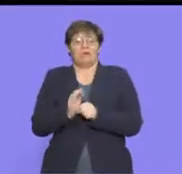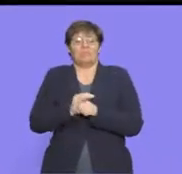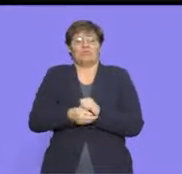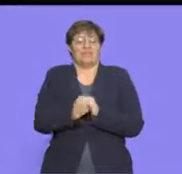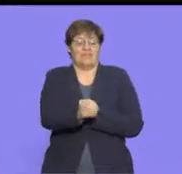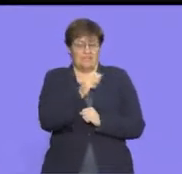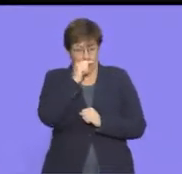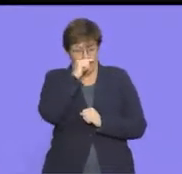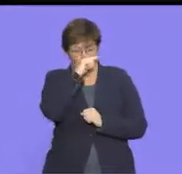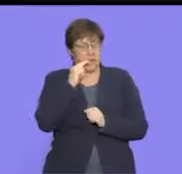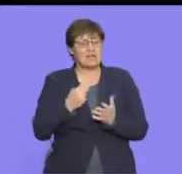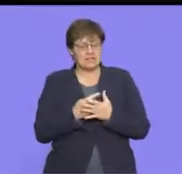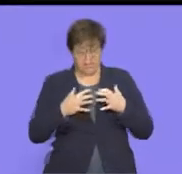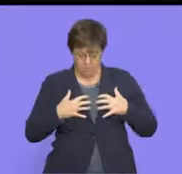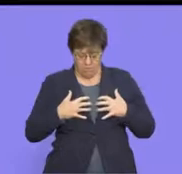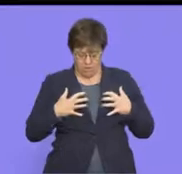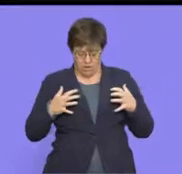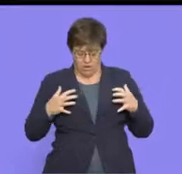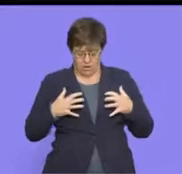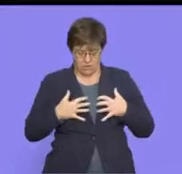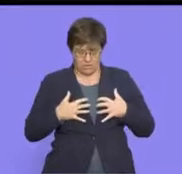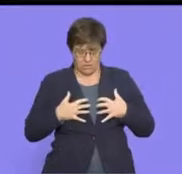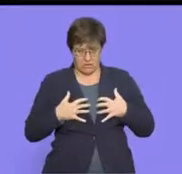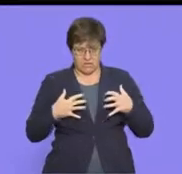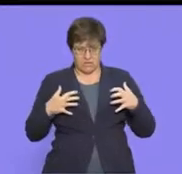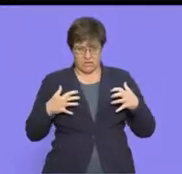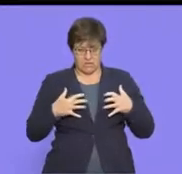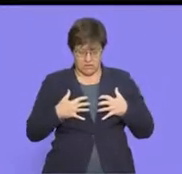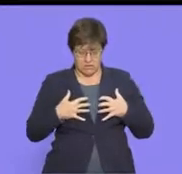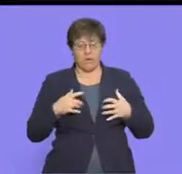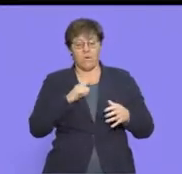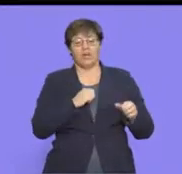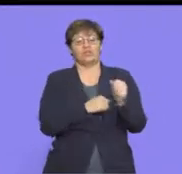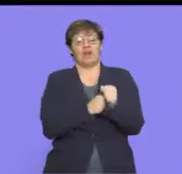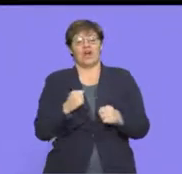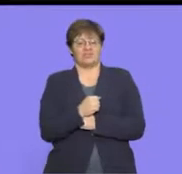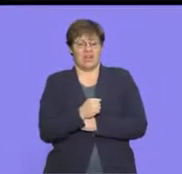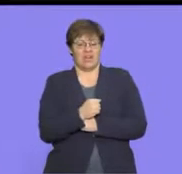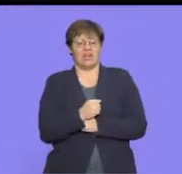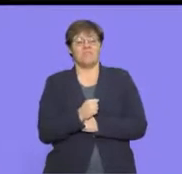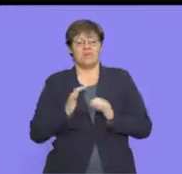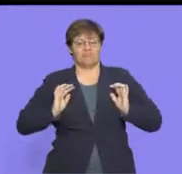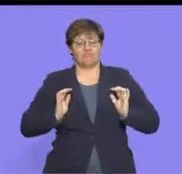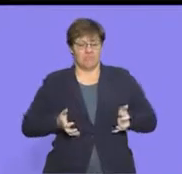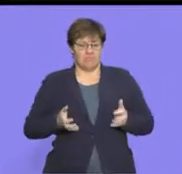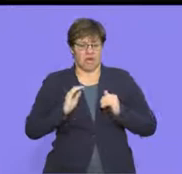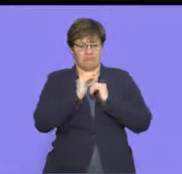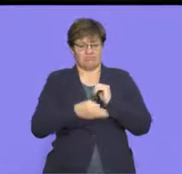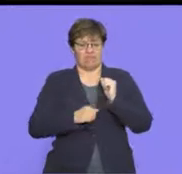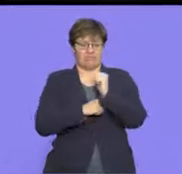be right for the lungs to be able to breathe. So we're going to be protected by the structure called the rib